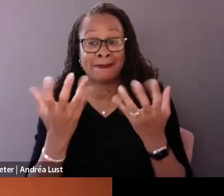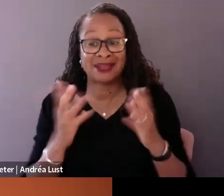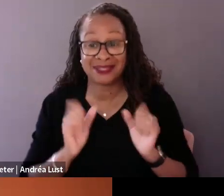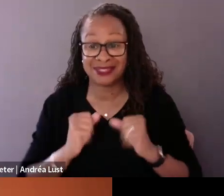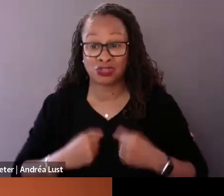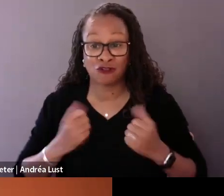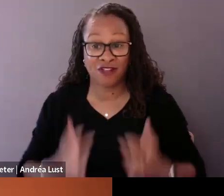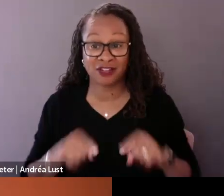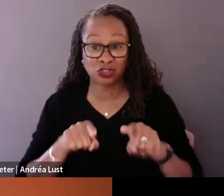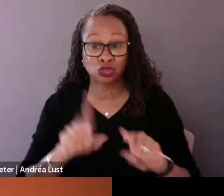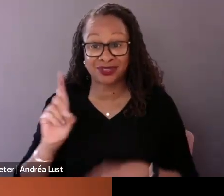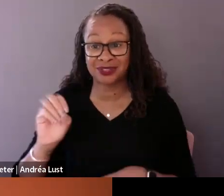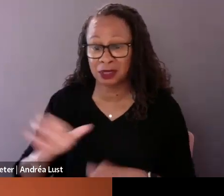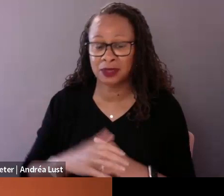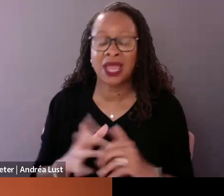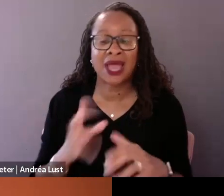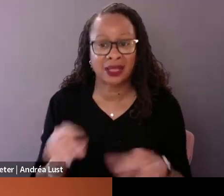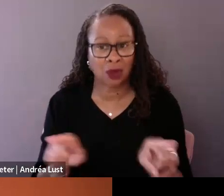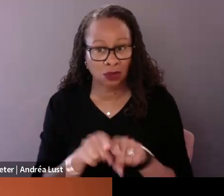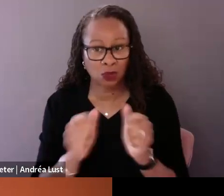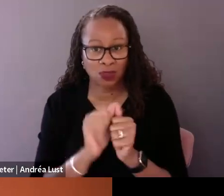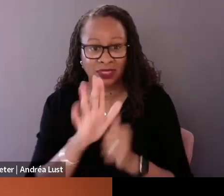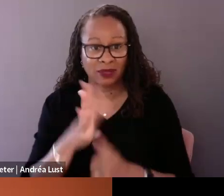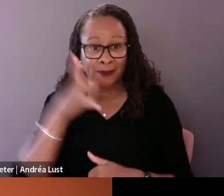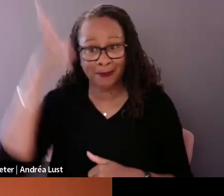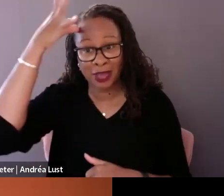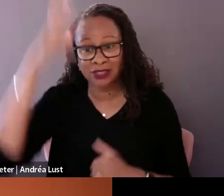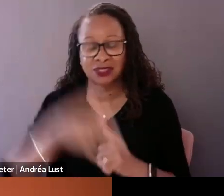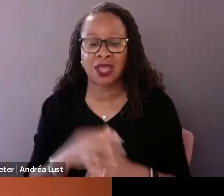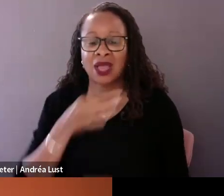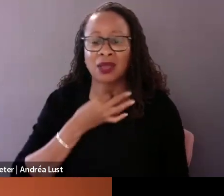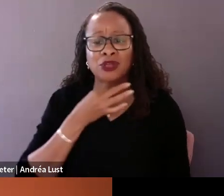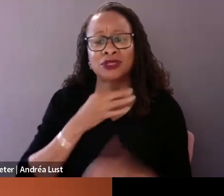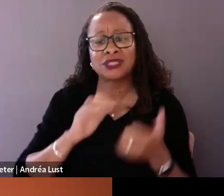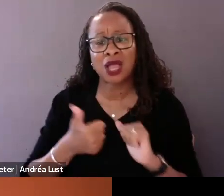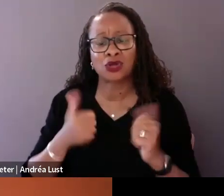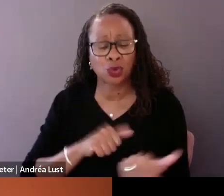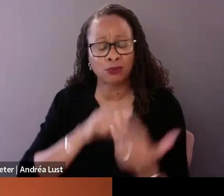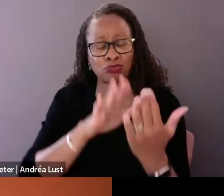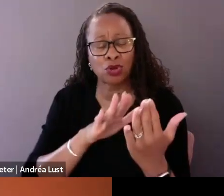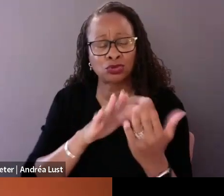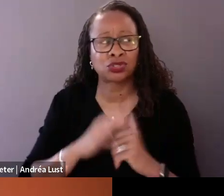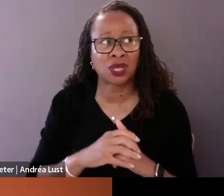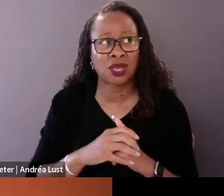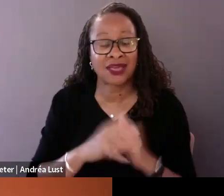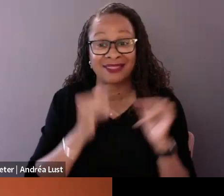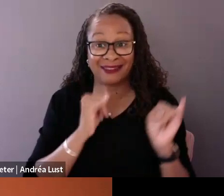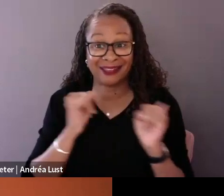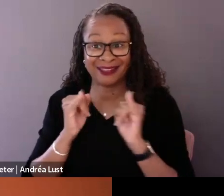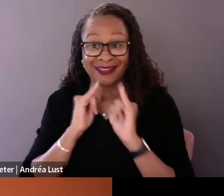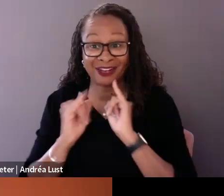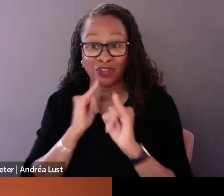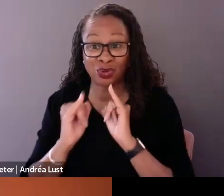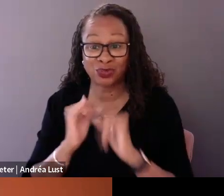and in many cases with their parents. Wondering how you approach the interviews, many interviews,